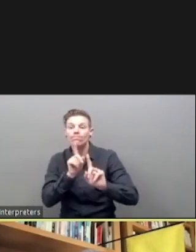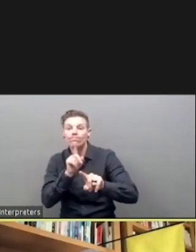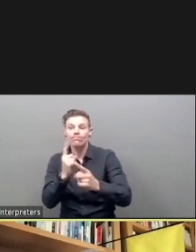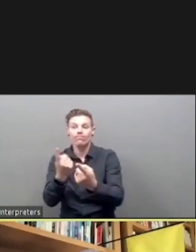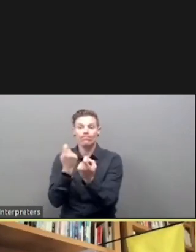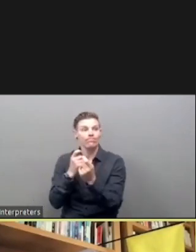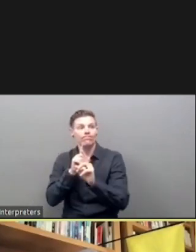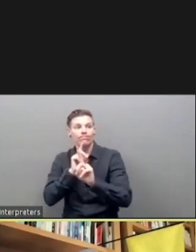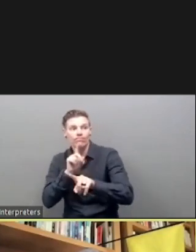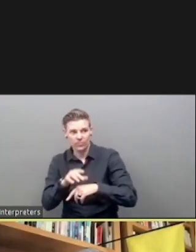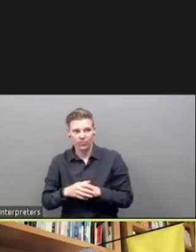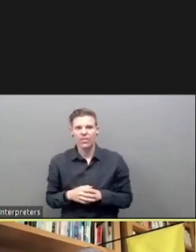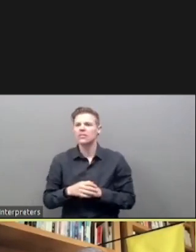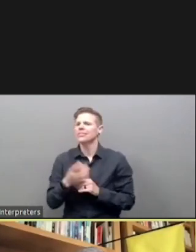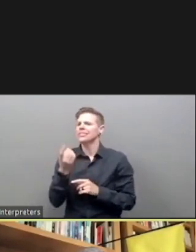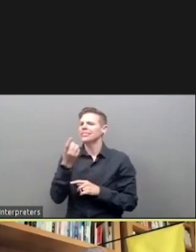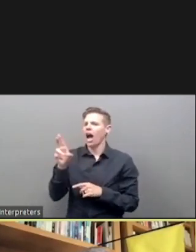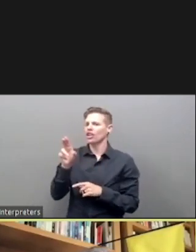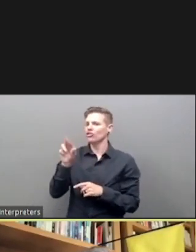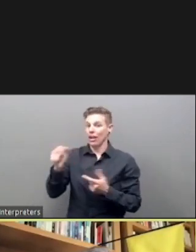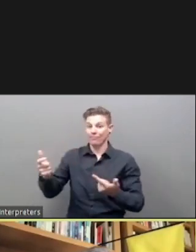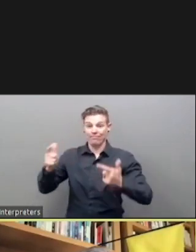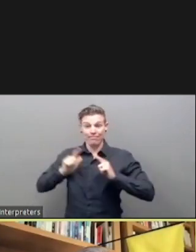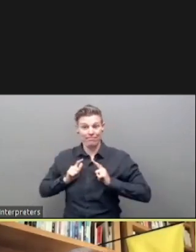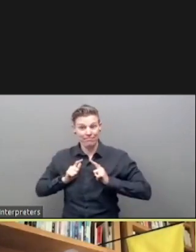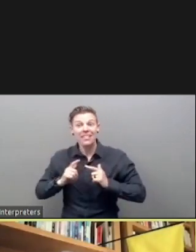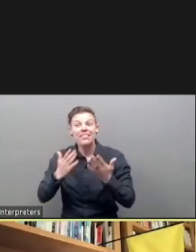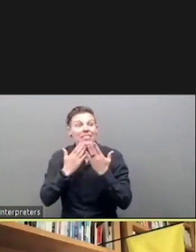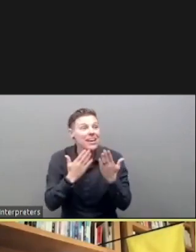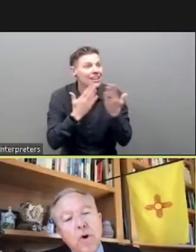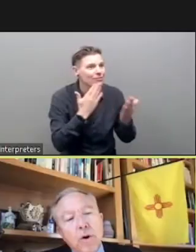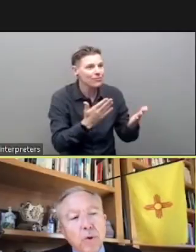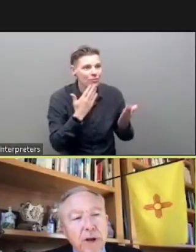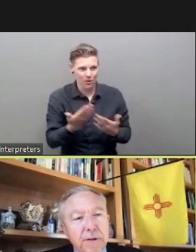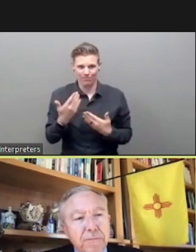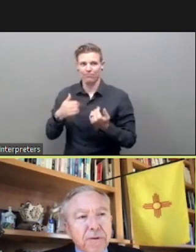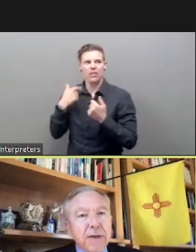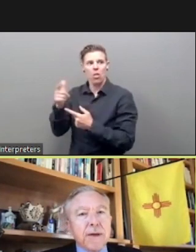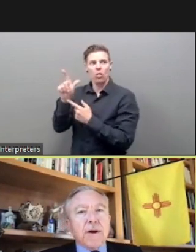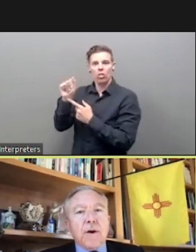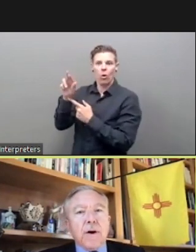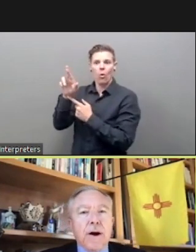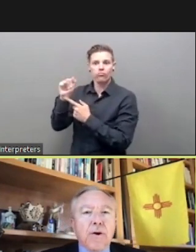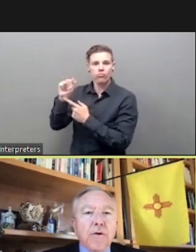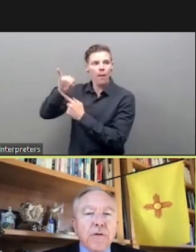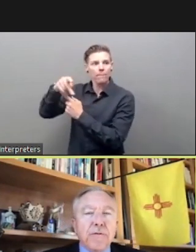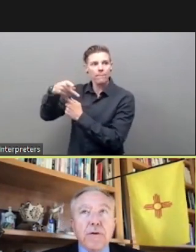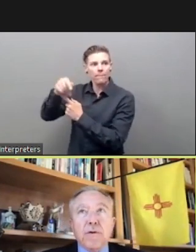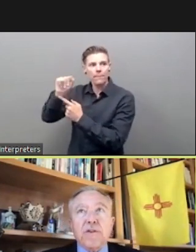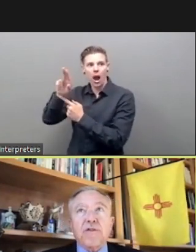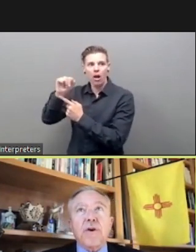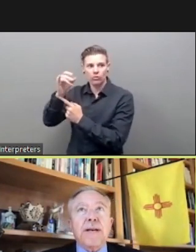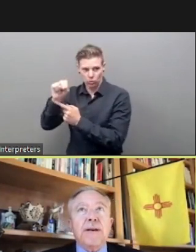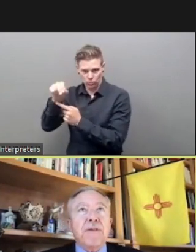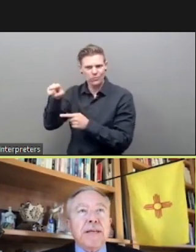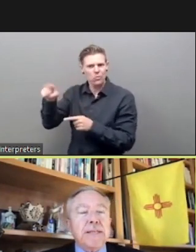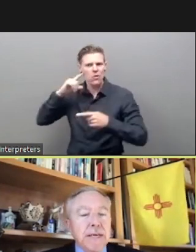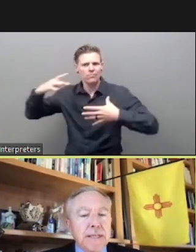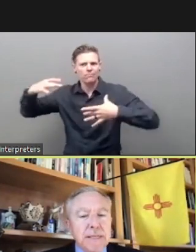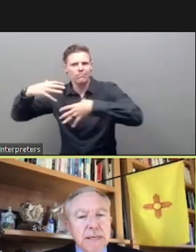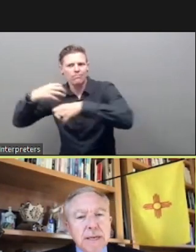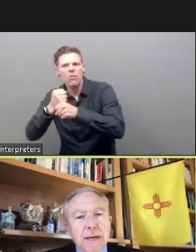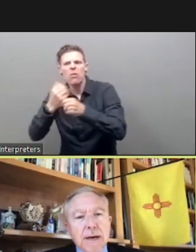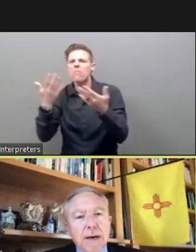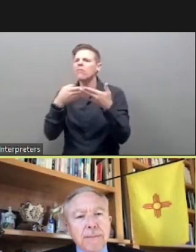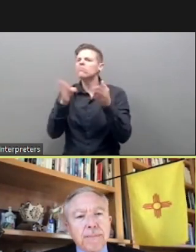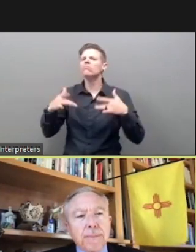I'd like to introduce imminently here Laura Parahone, who's going to do a little bit more brief overview of what's going on in